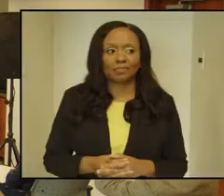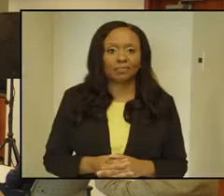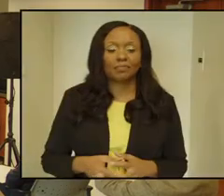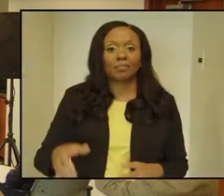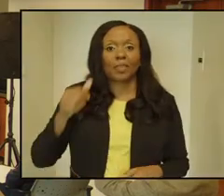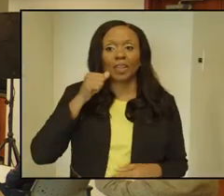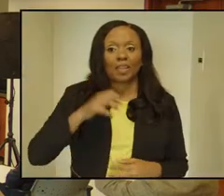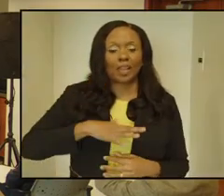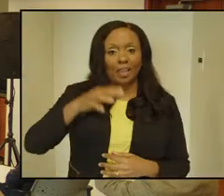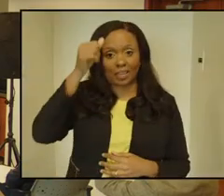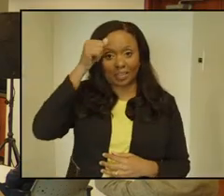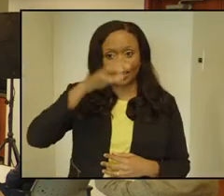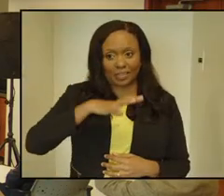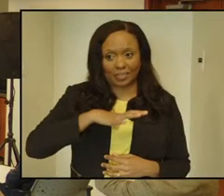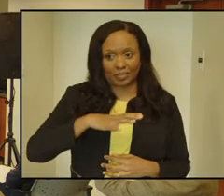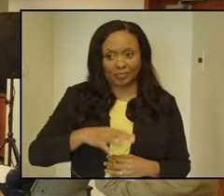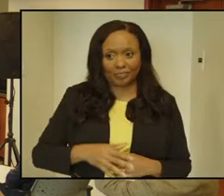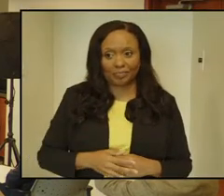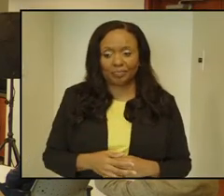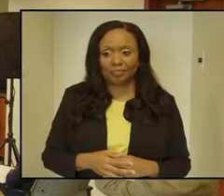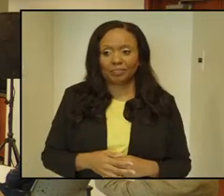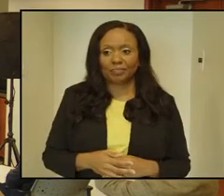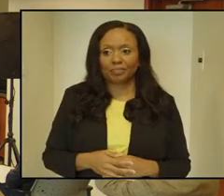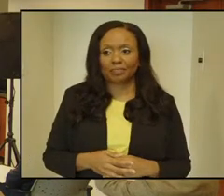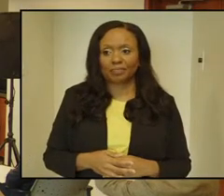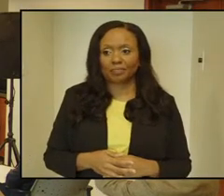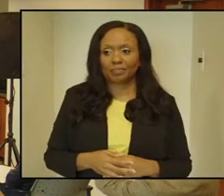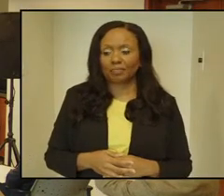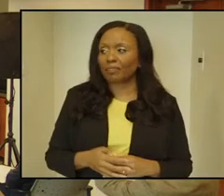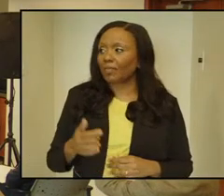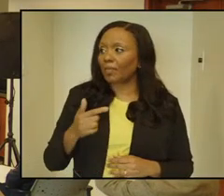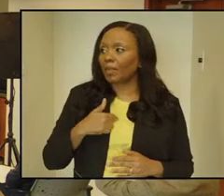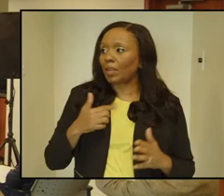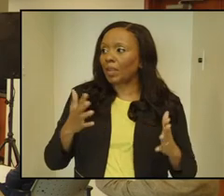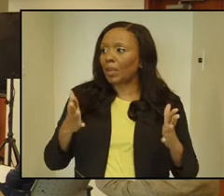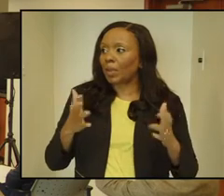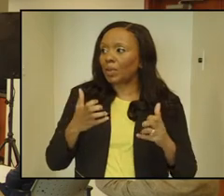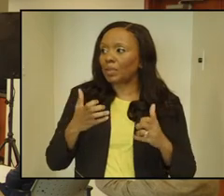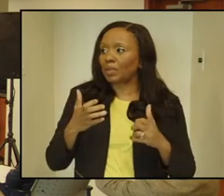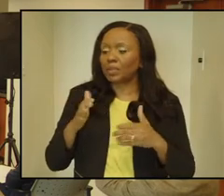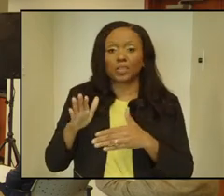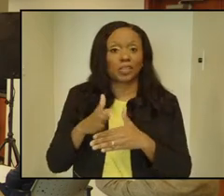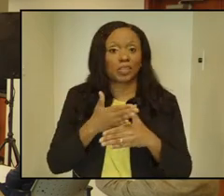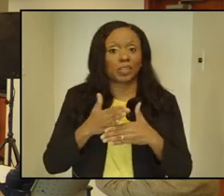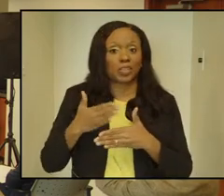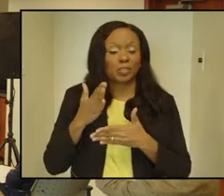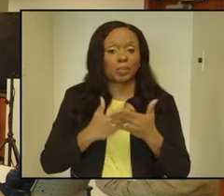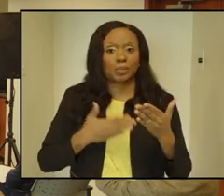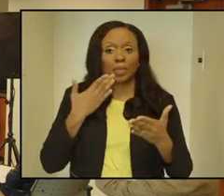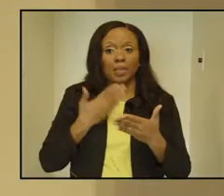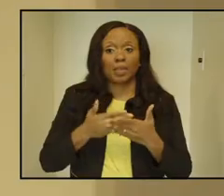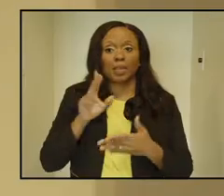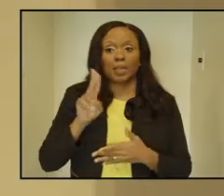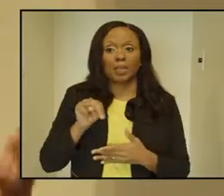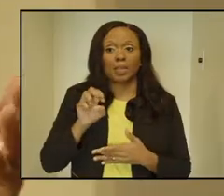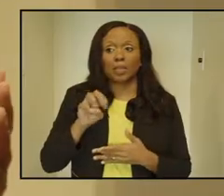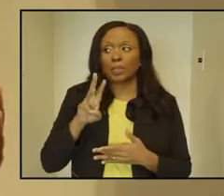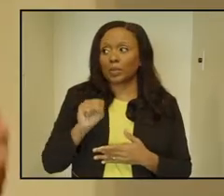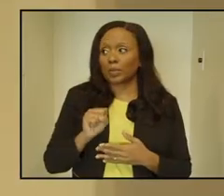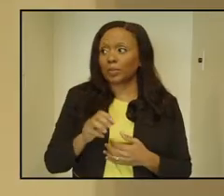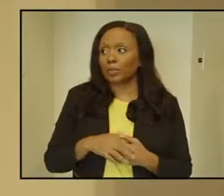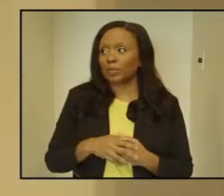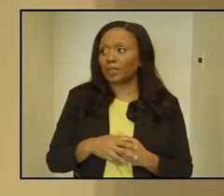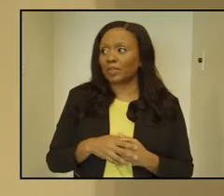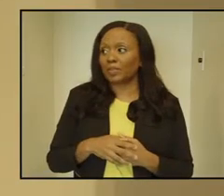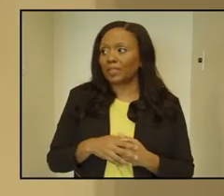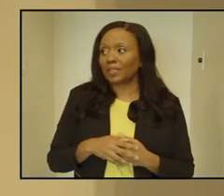Ladies and gentlemen, before I proceed, I just wish to share some good news. The certificate from